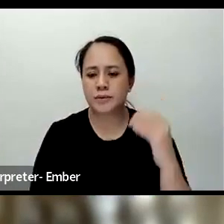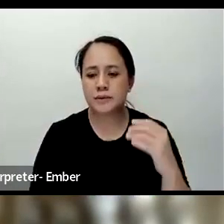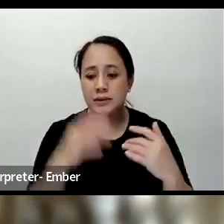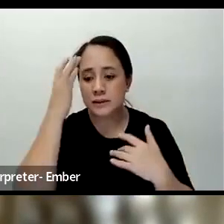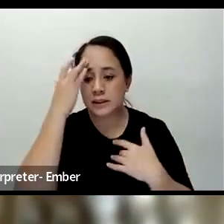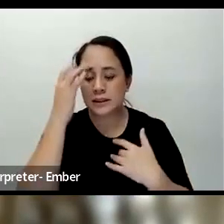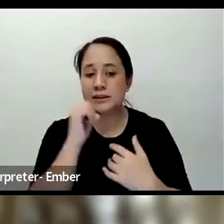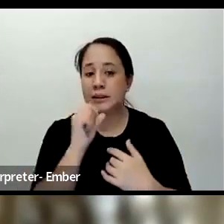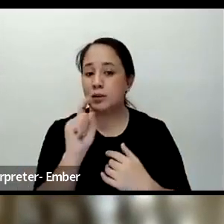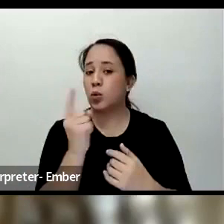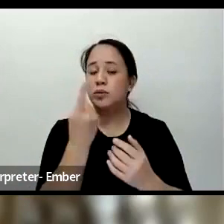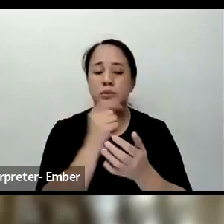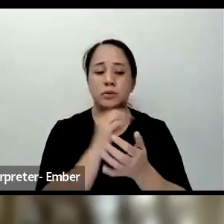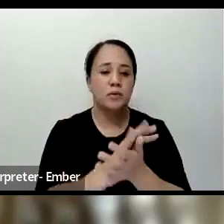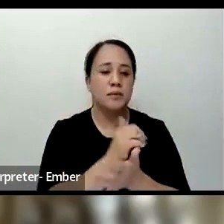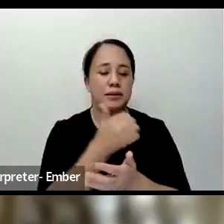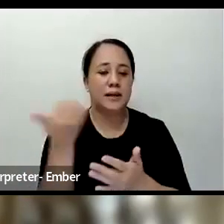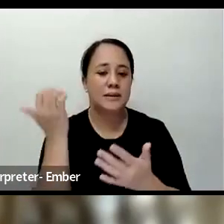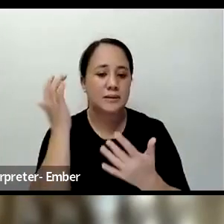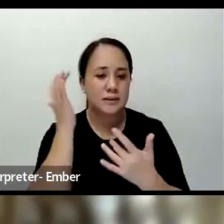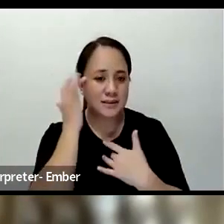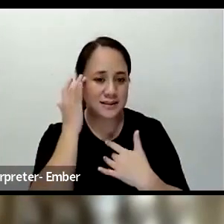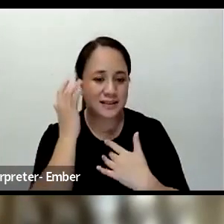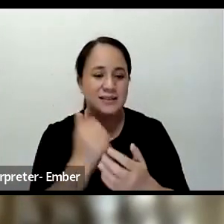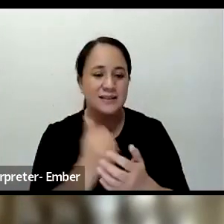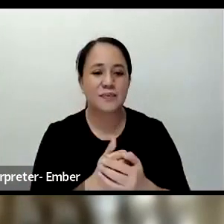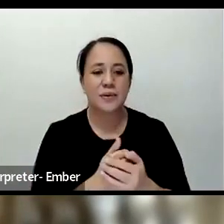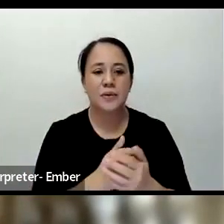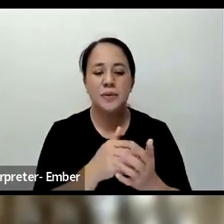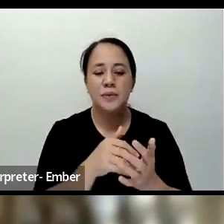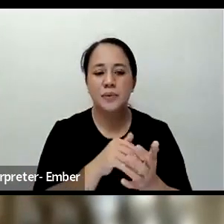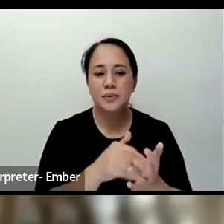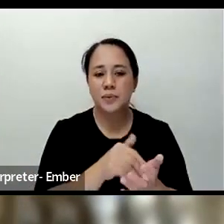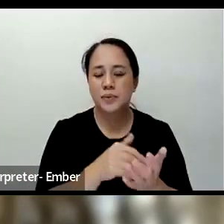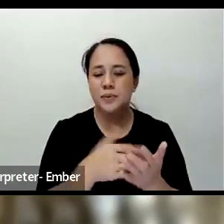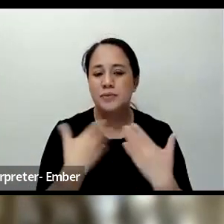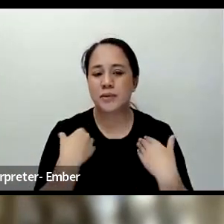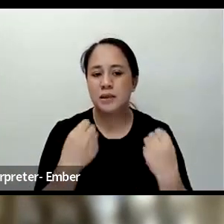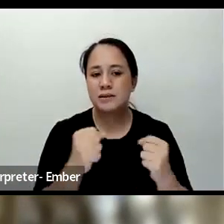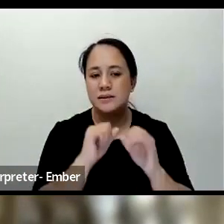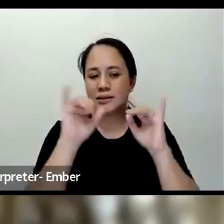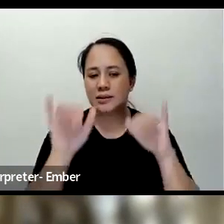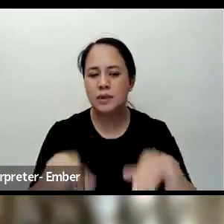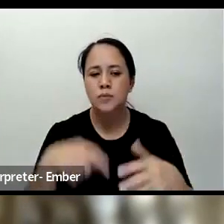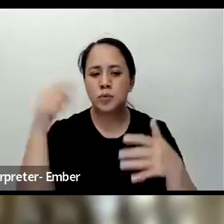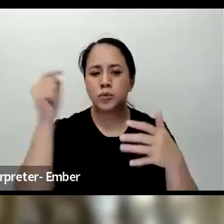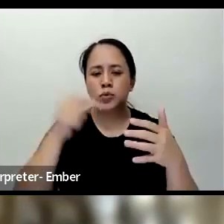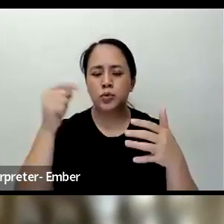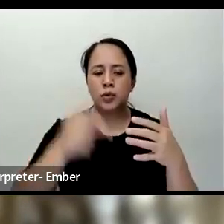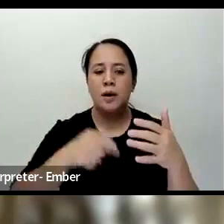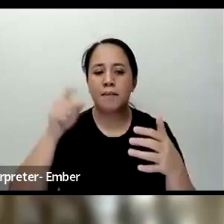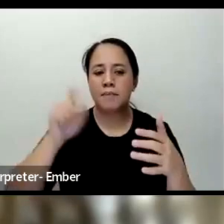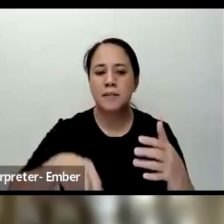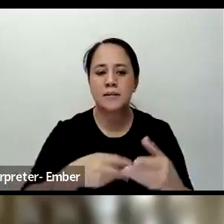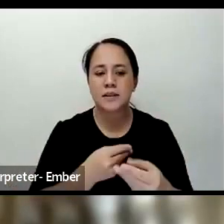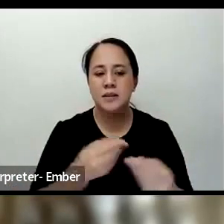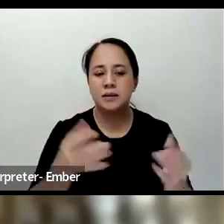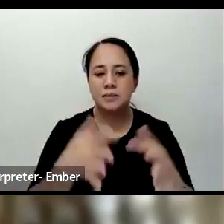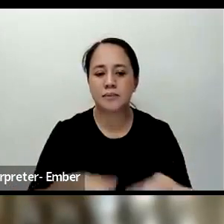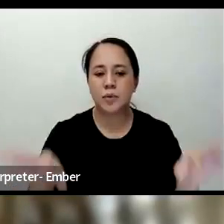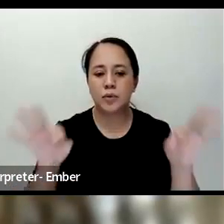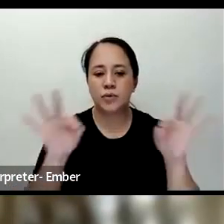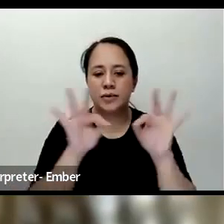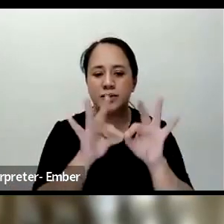from COVID, but other diseases, the weakness of the health system. All of those have to be given importance